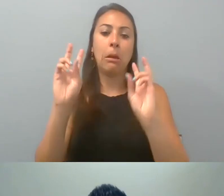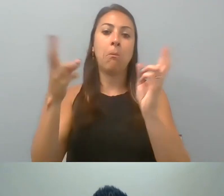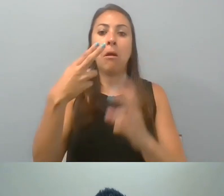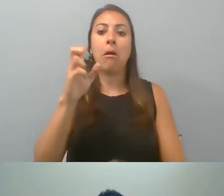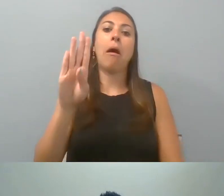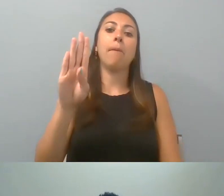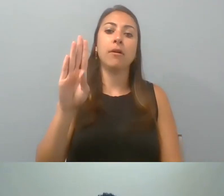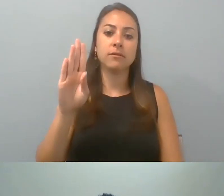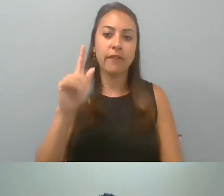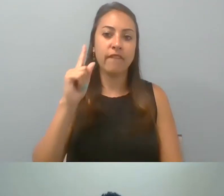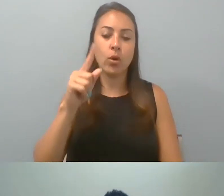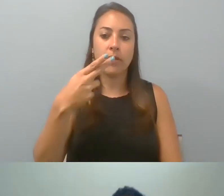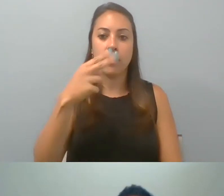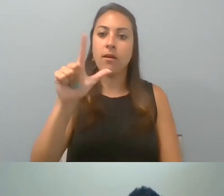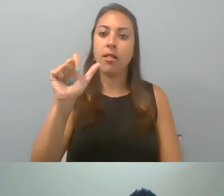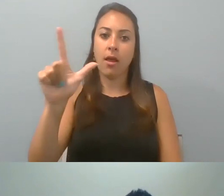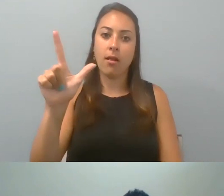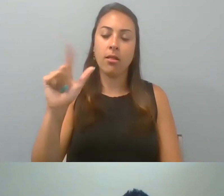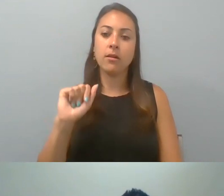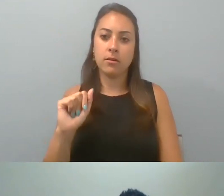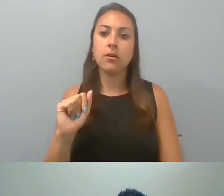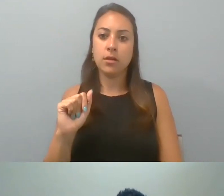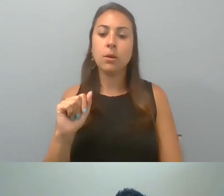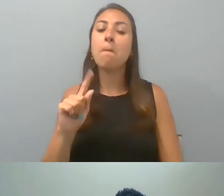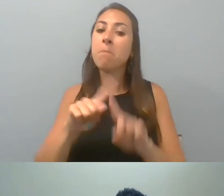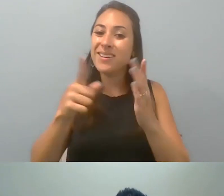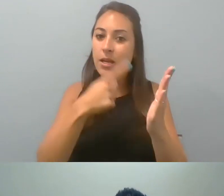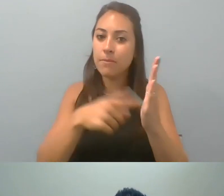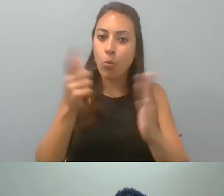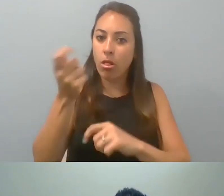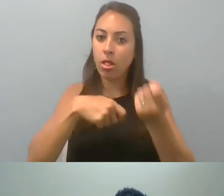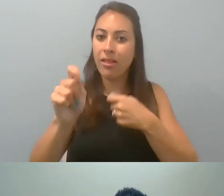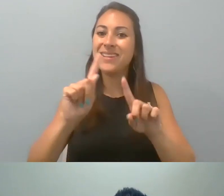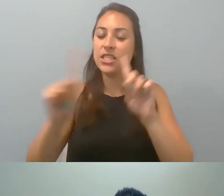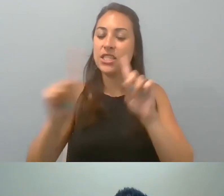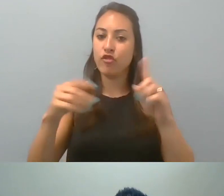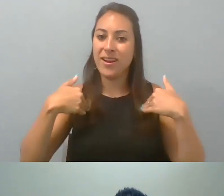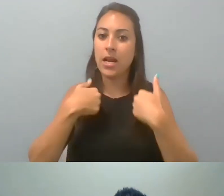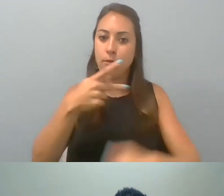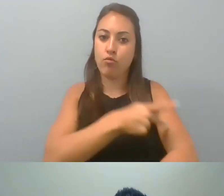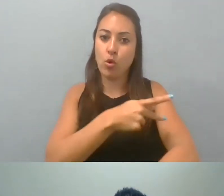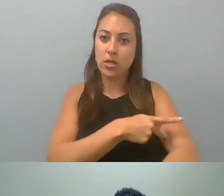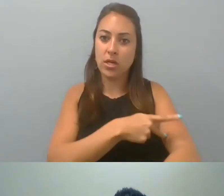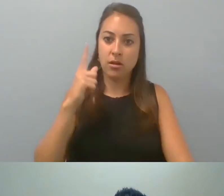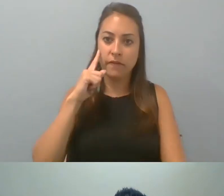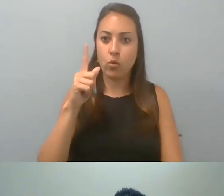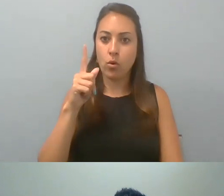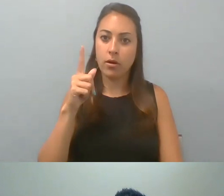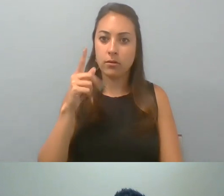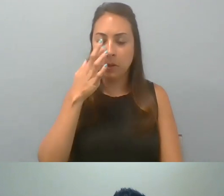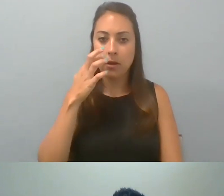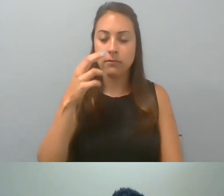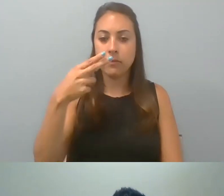that space. So there will be times when they're going to sub out another animal protein for a halal